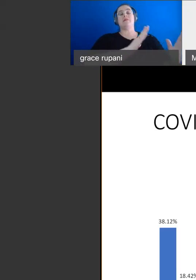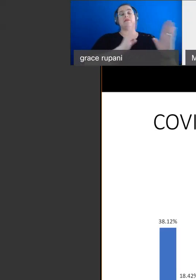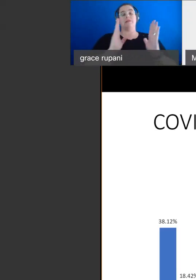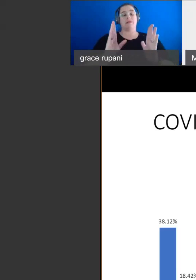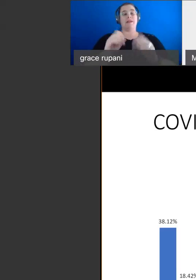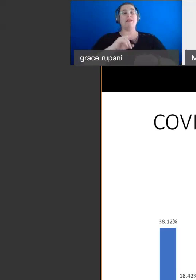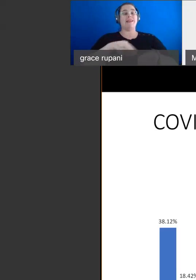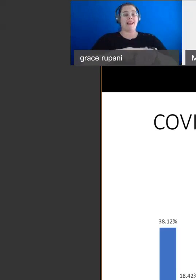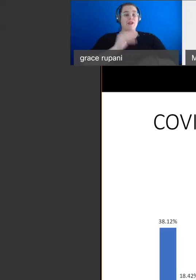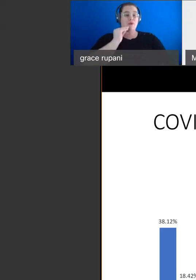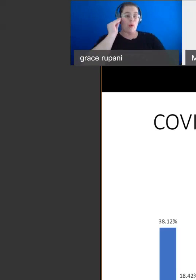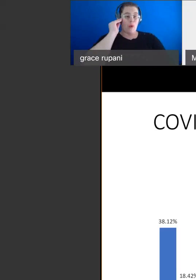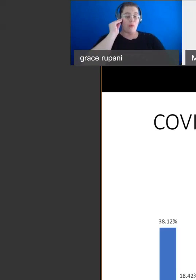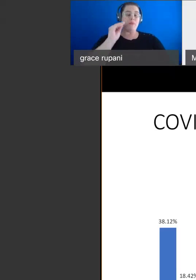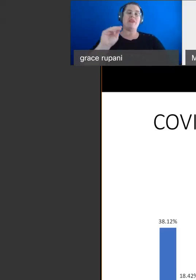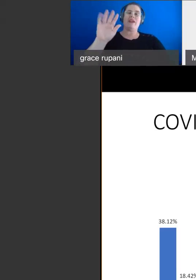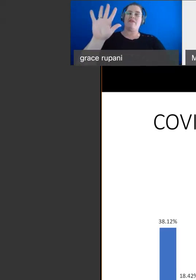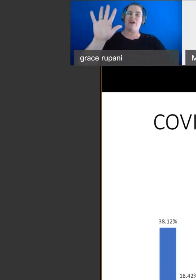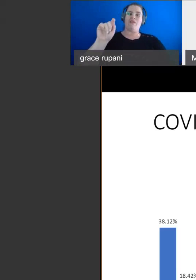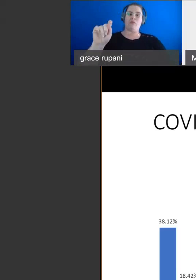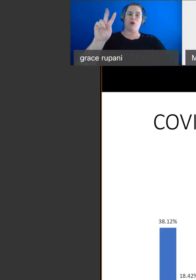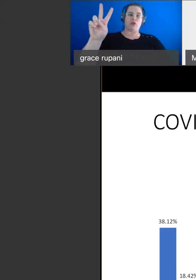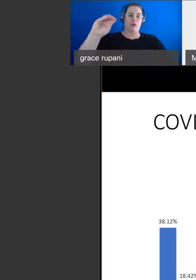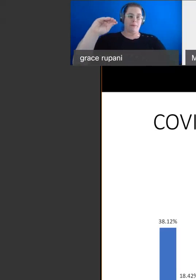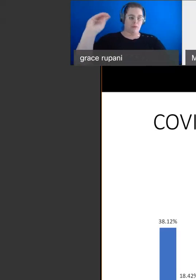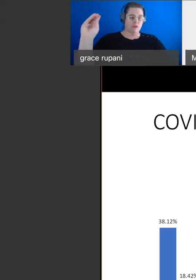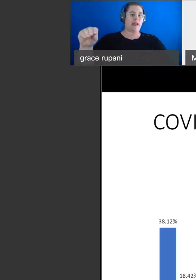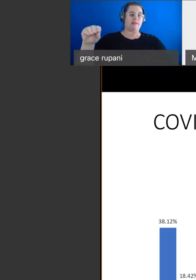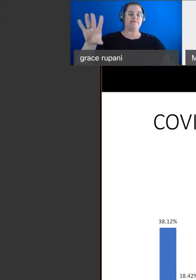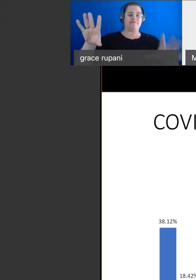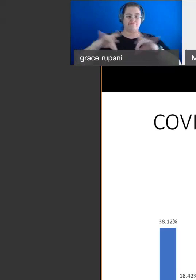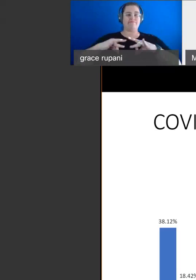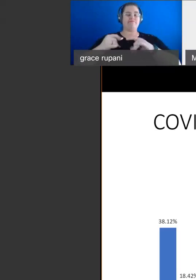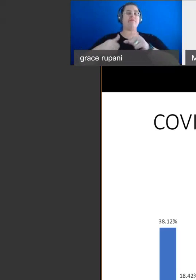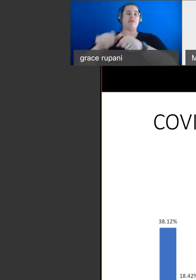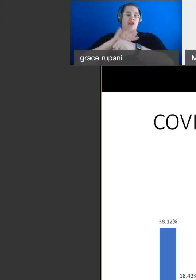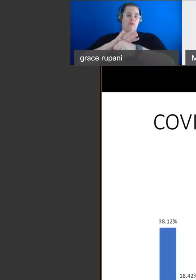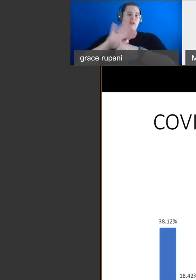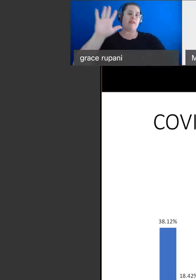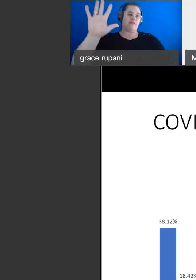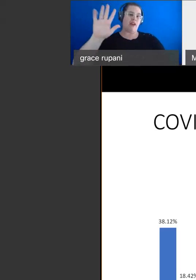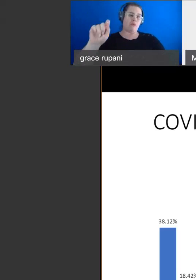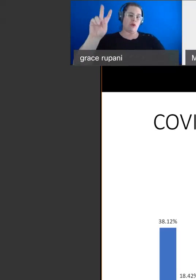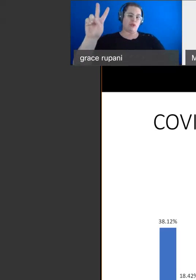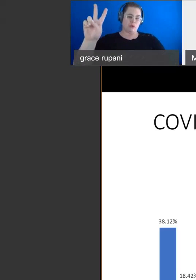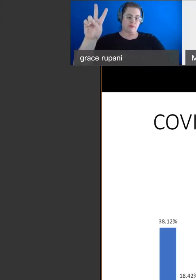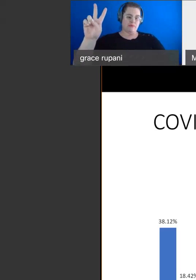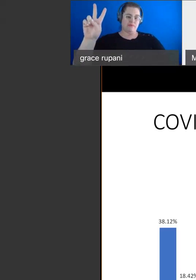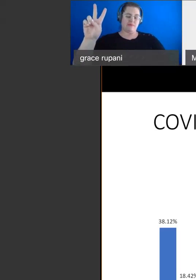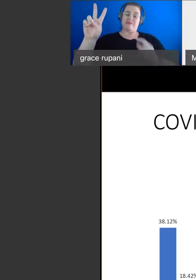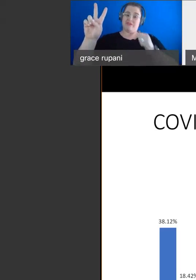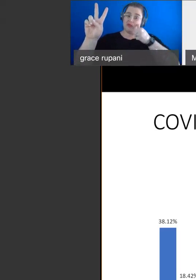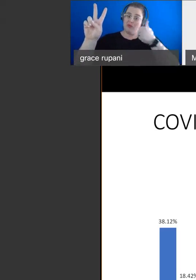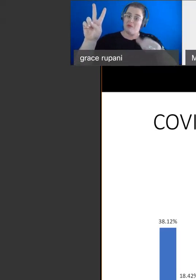in natural homes have contracted COVID. It's out of about 930